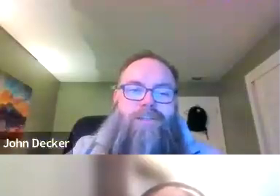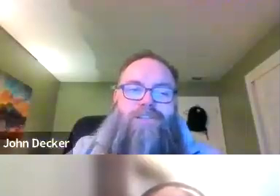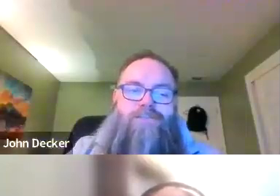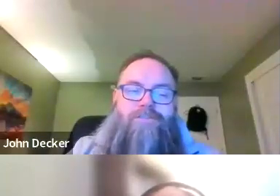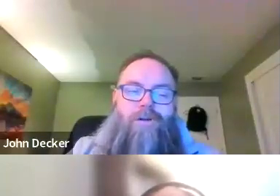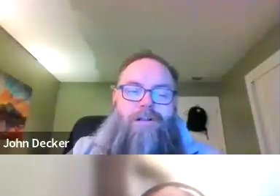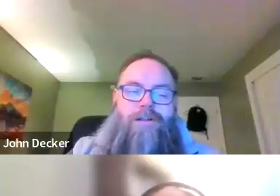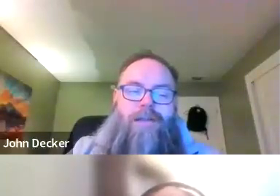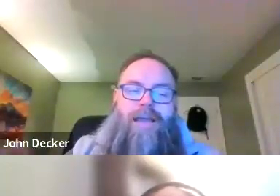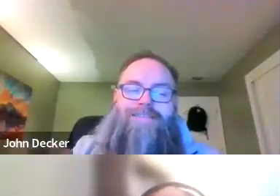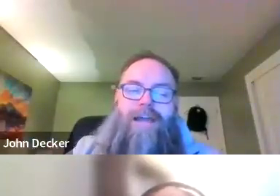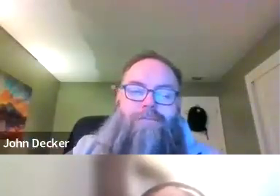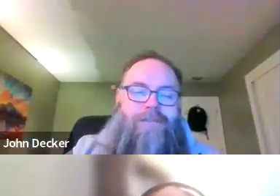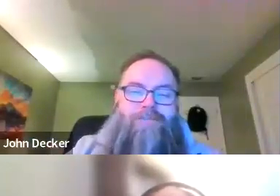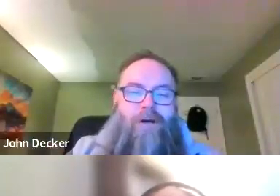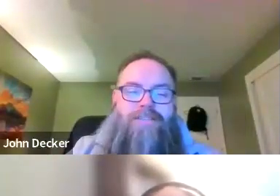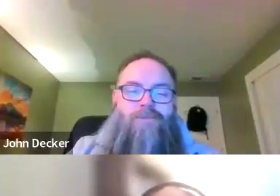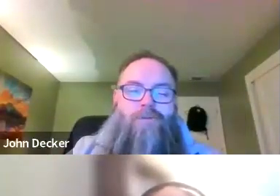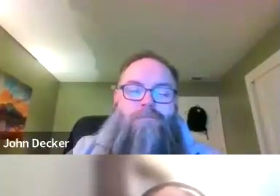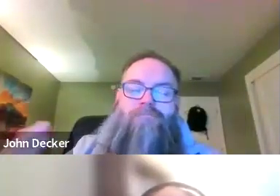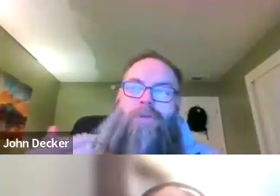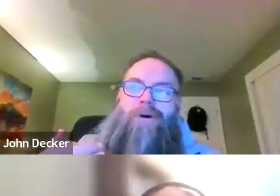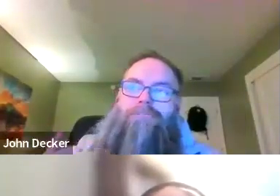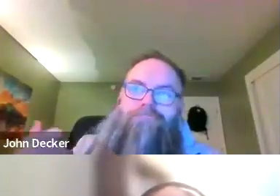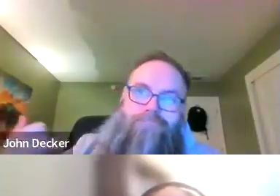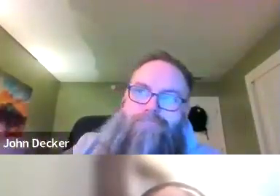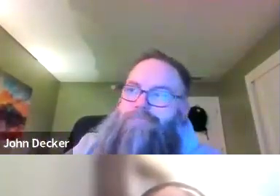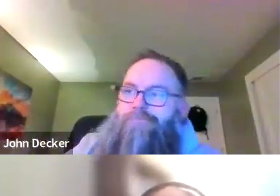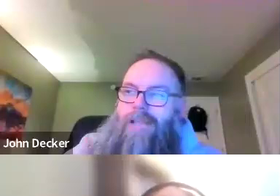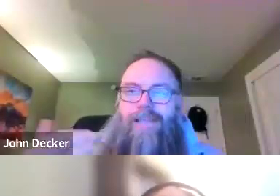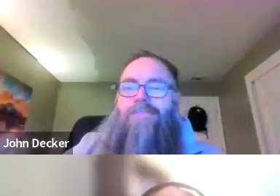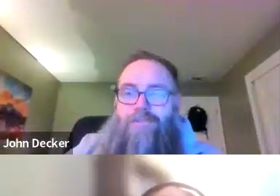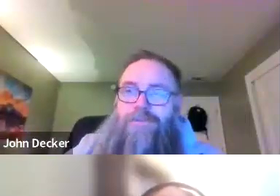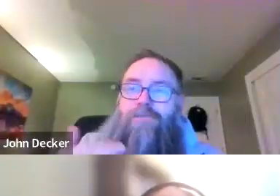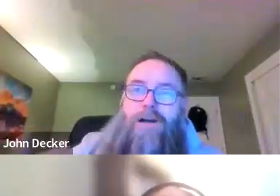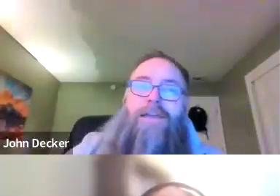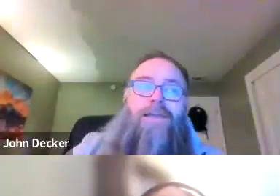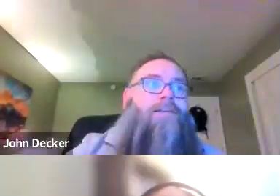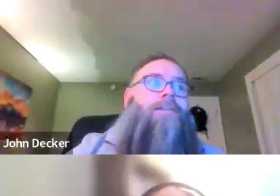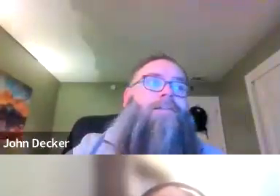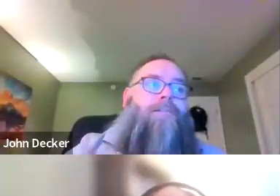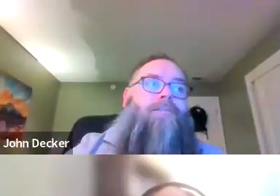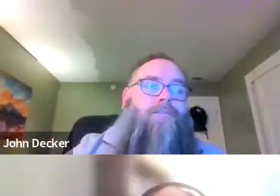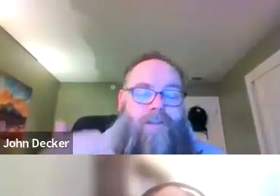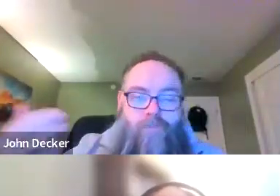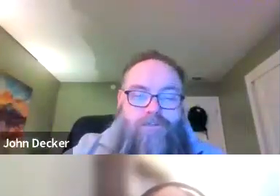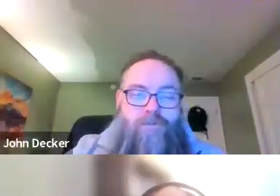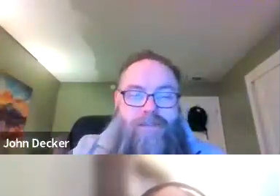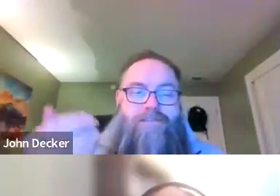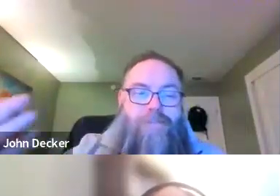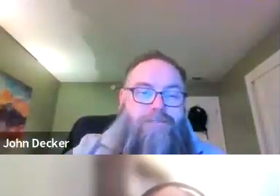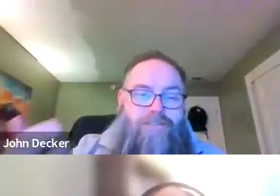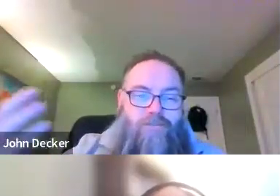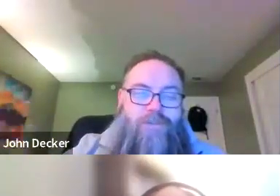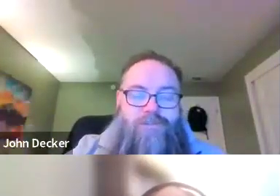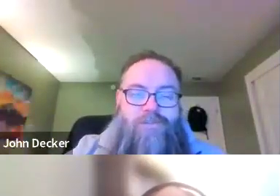the accurate information out to you all as timely as possible. But again, there's a reason why, you know, we have